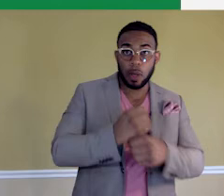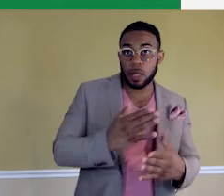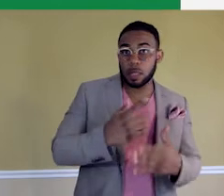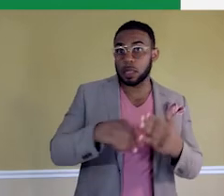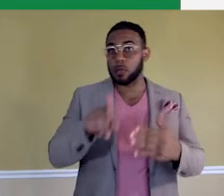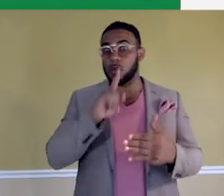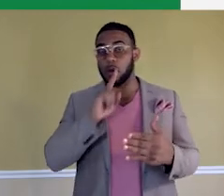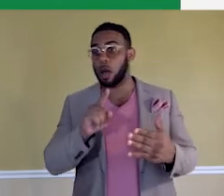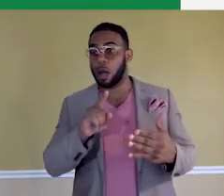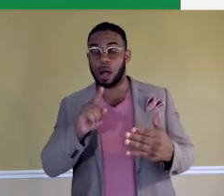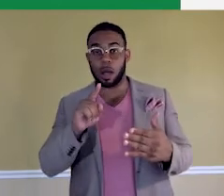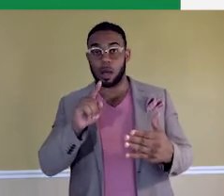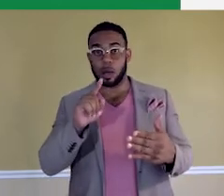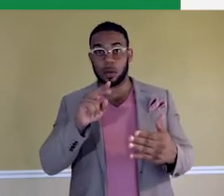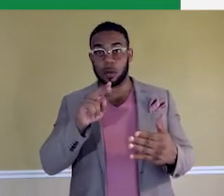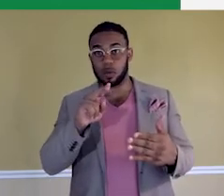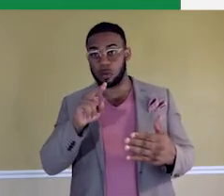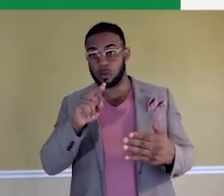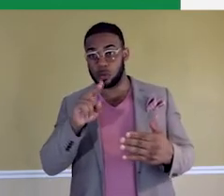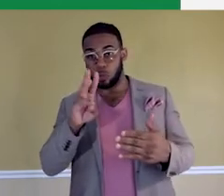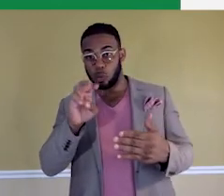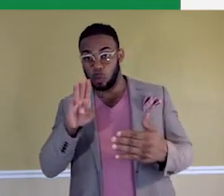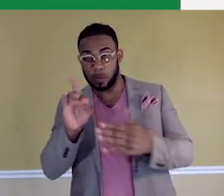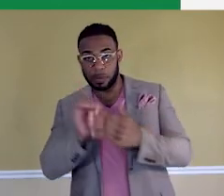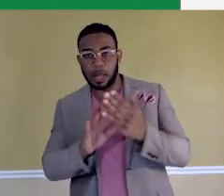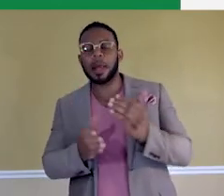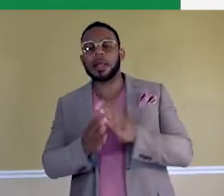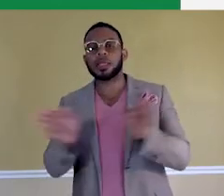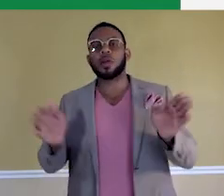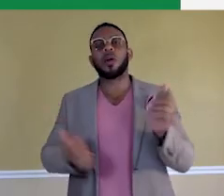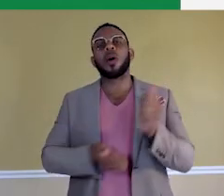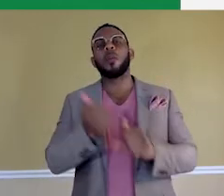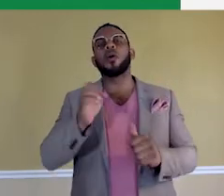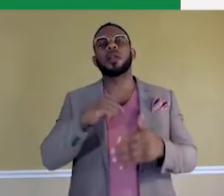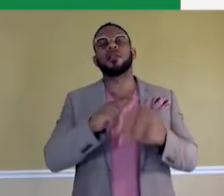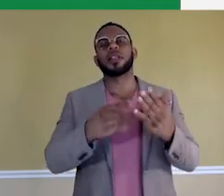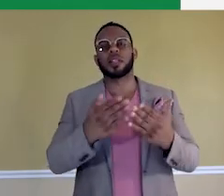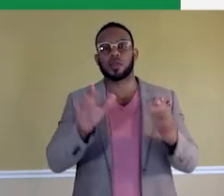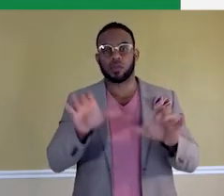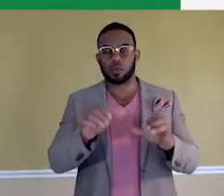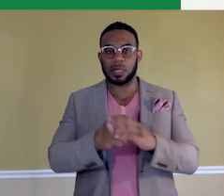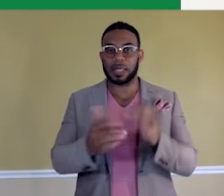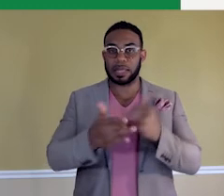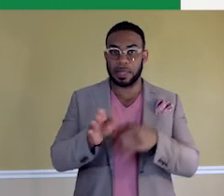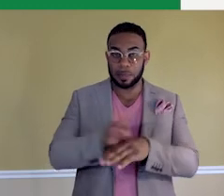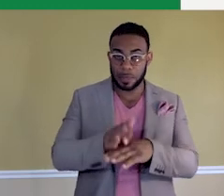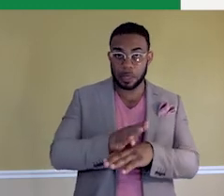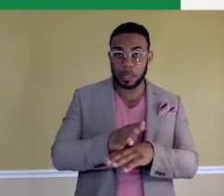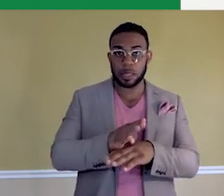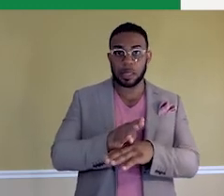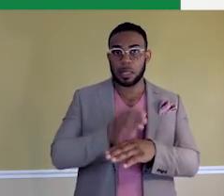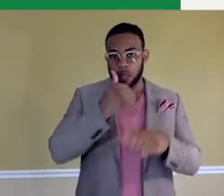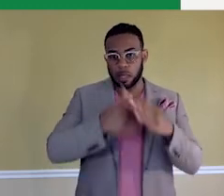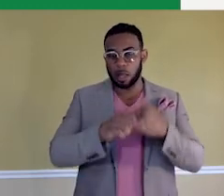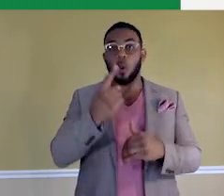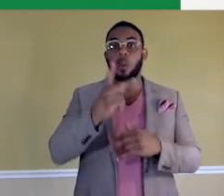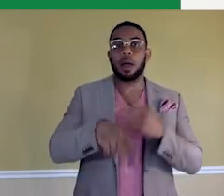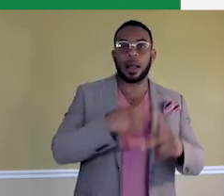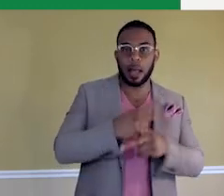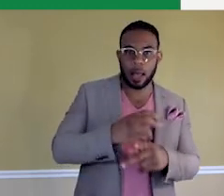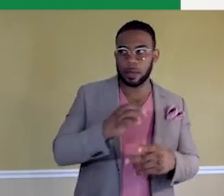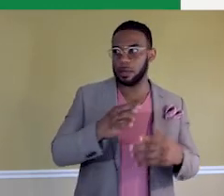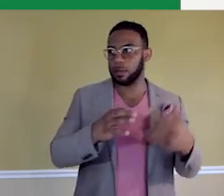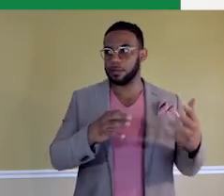some of you are UX and UI designers. Generally, most of the things you do in the tech business do not fall under one type